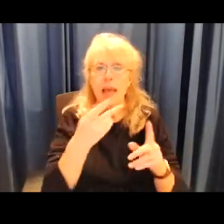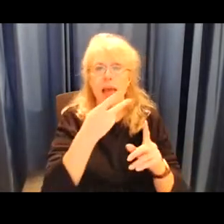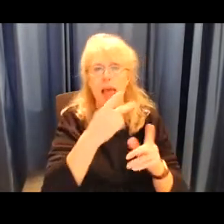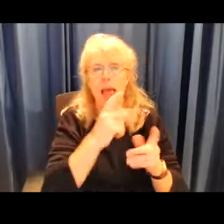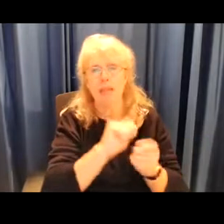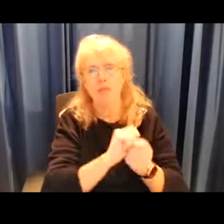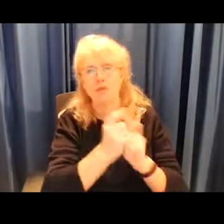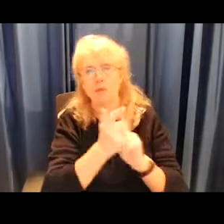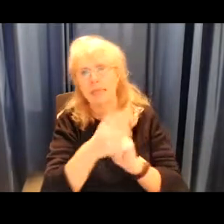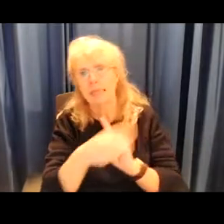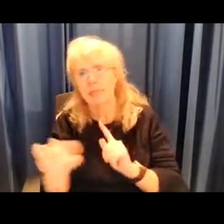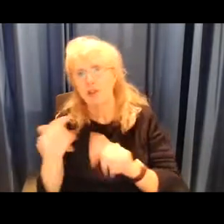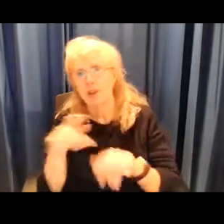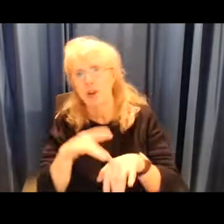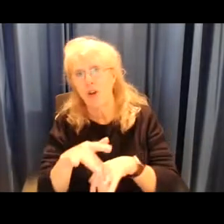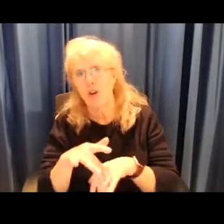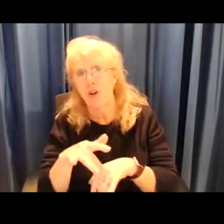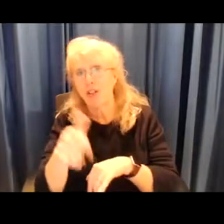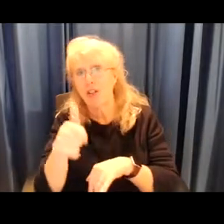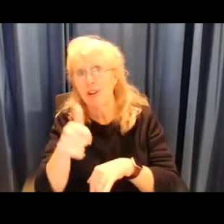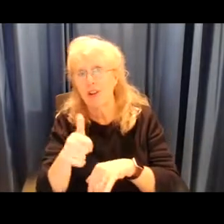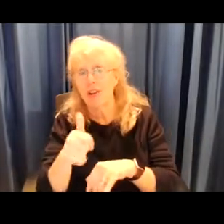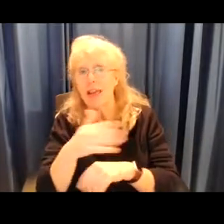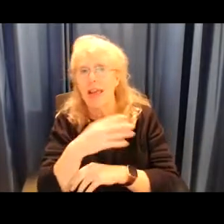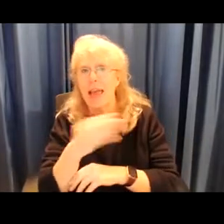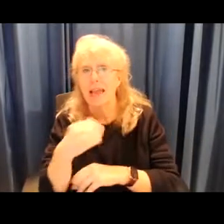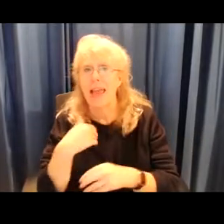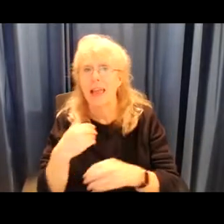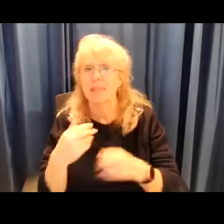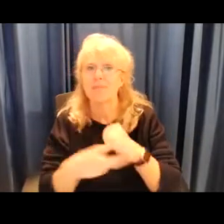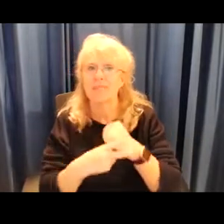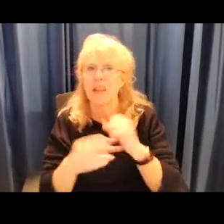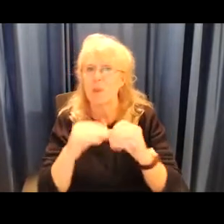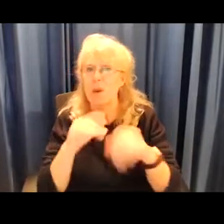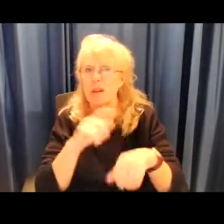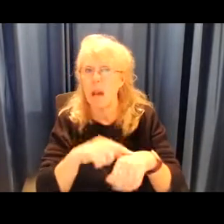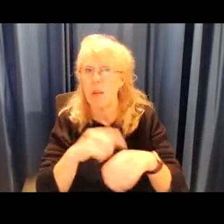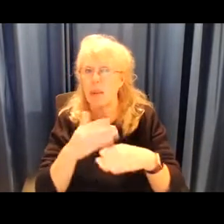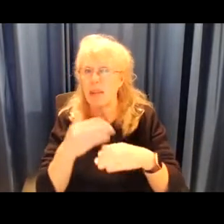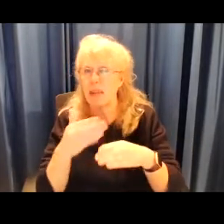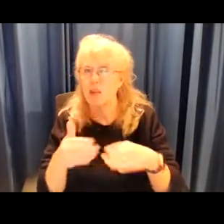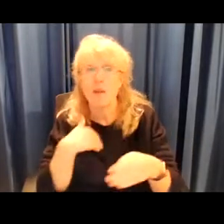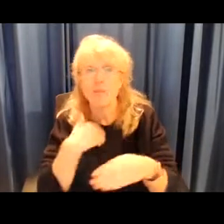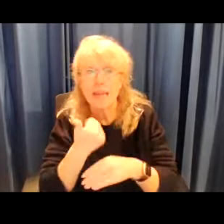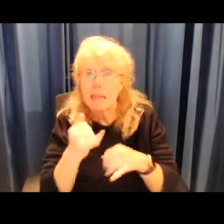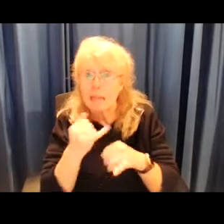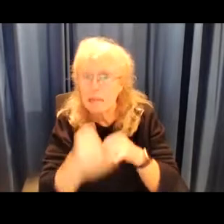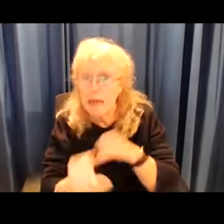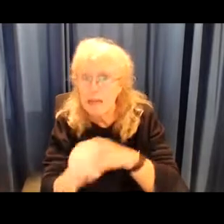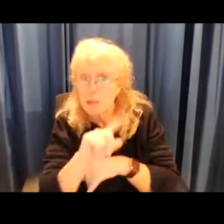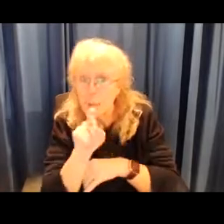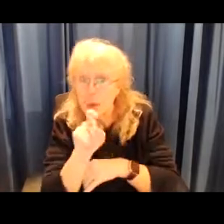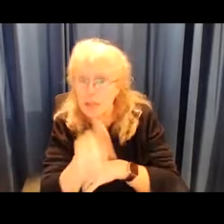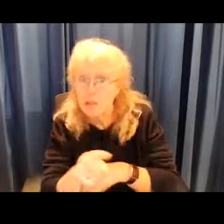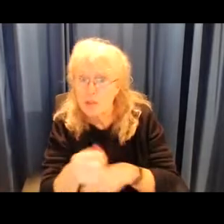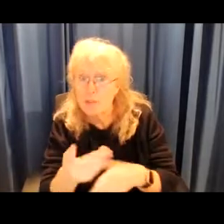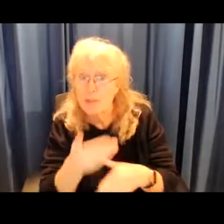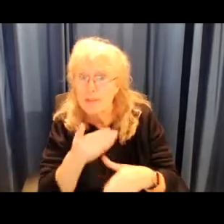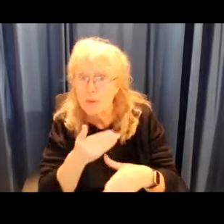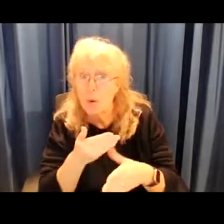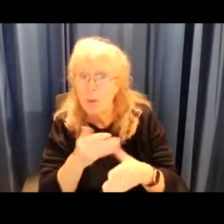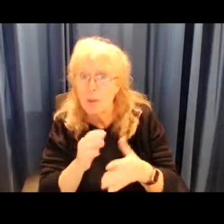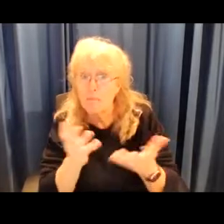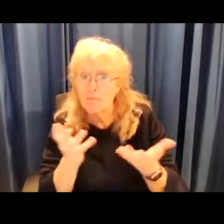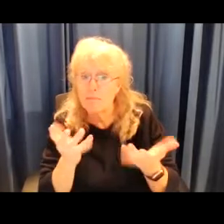at the end. And so we're kind of talking about it on the side right now. So if there's any last questions for Commissioner Willey, feel free